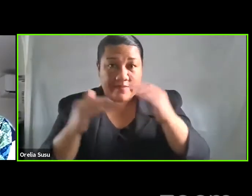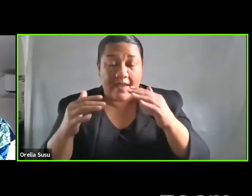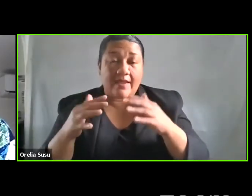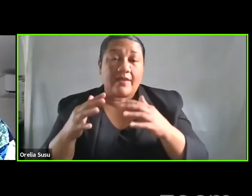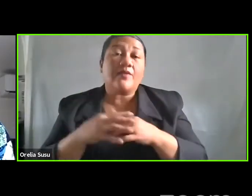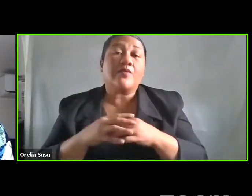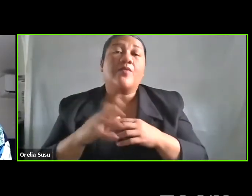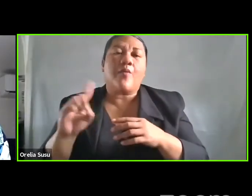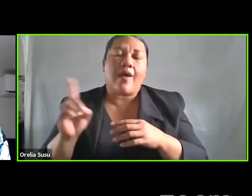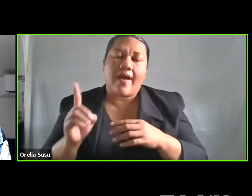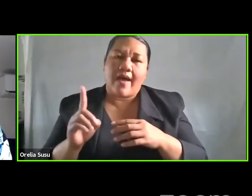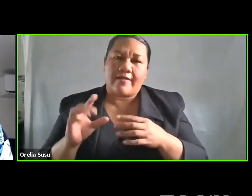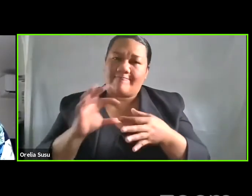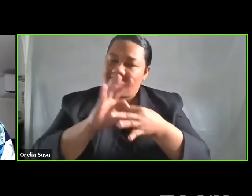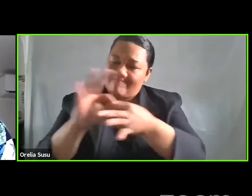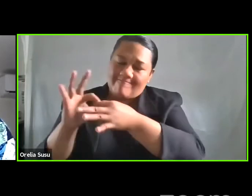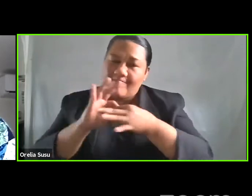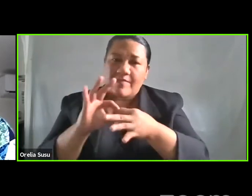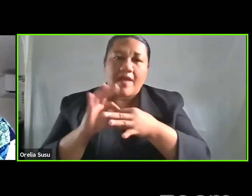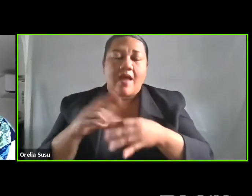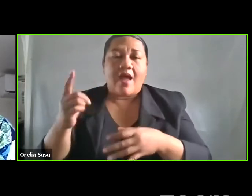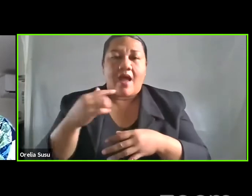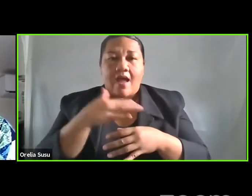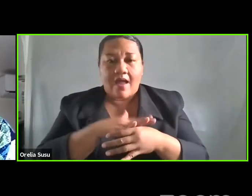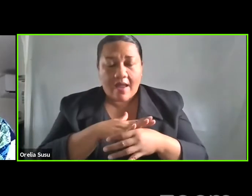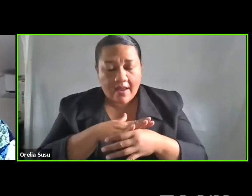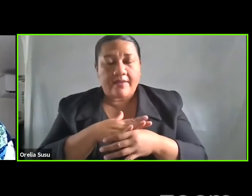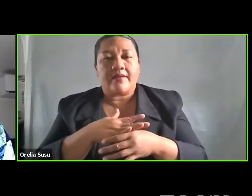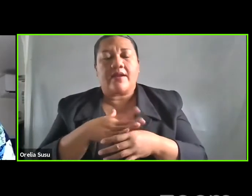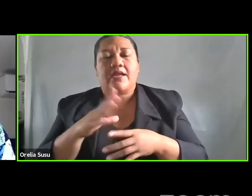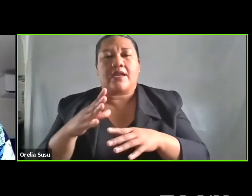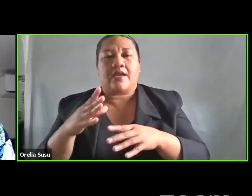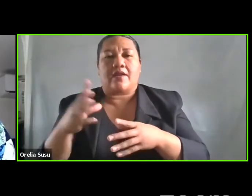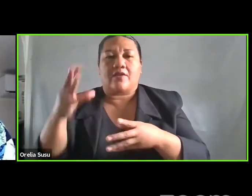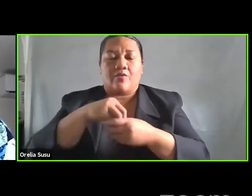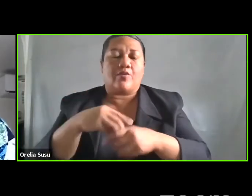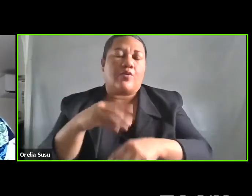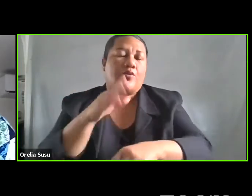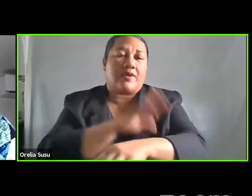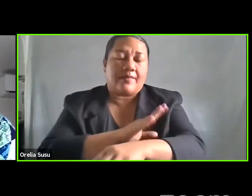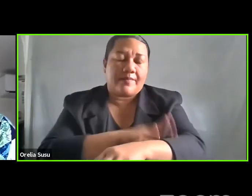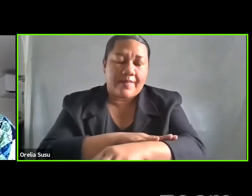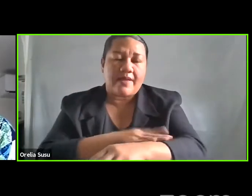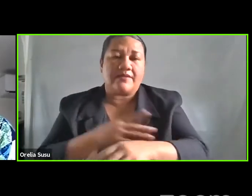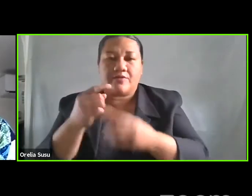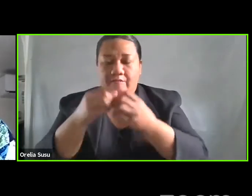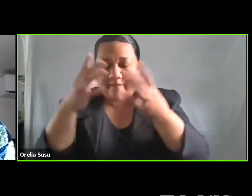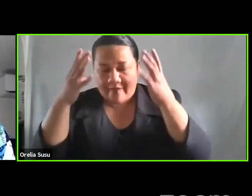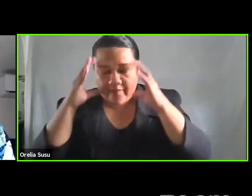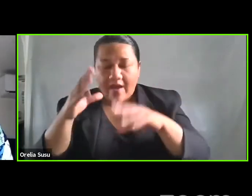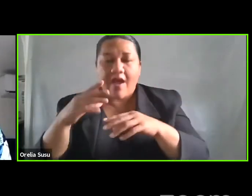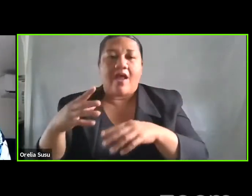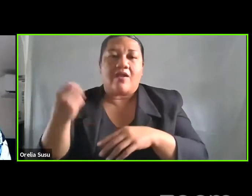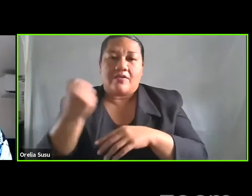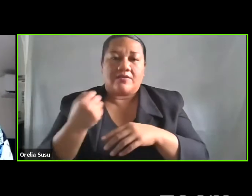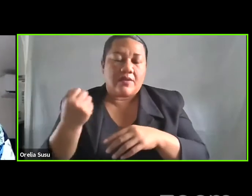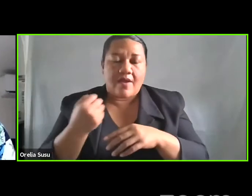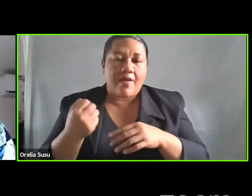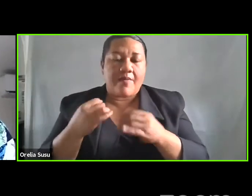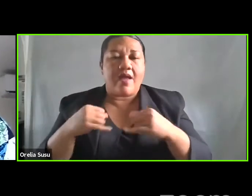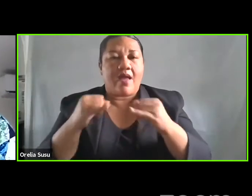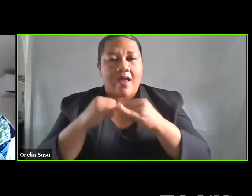member organizations in Kiribati, Tuvalu, Vanuatu, Sodom Island Islands, Fiji and other Pacific